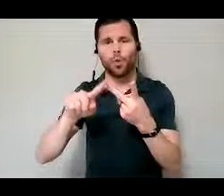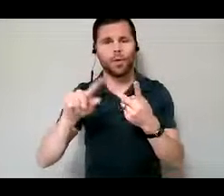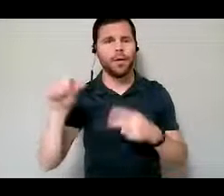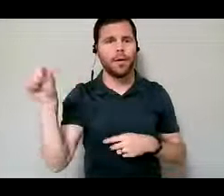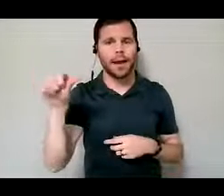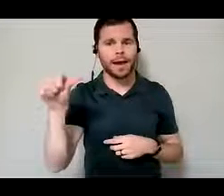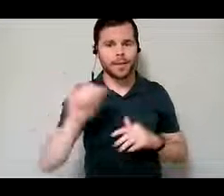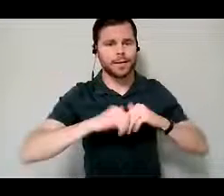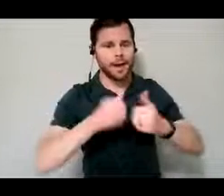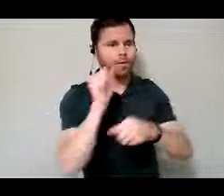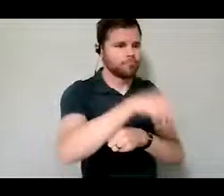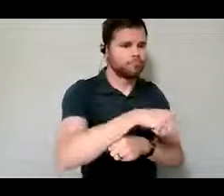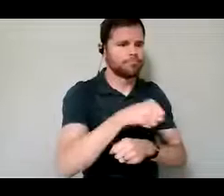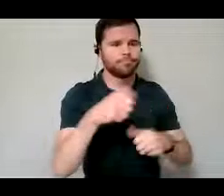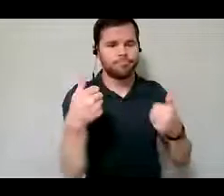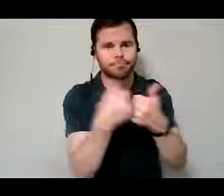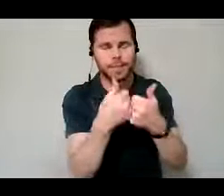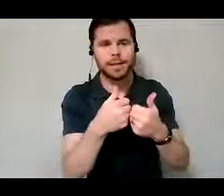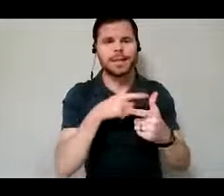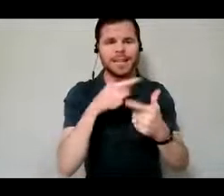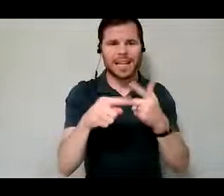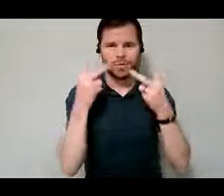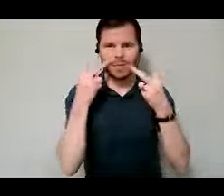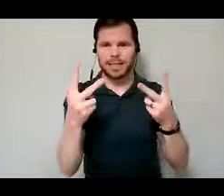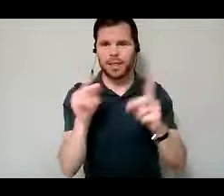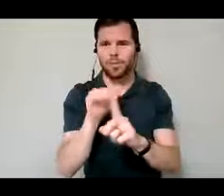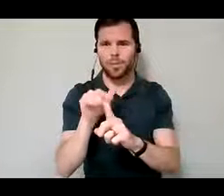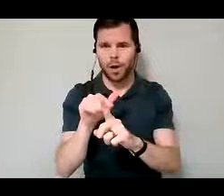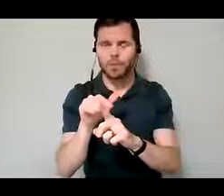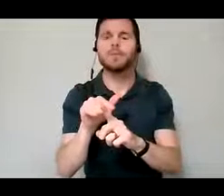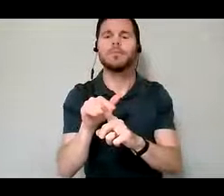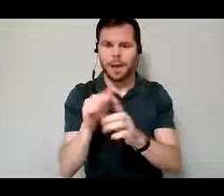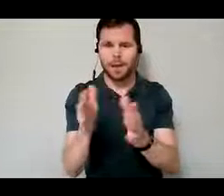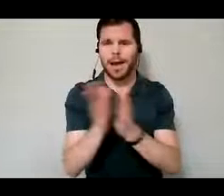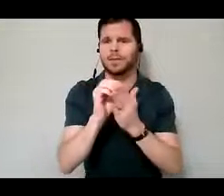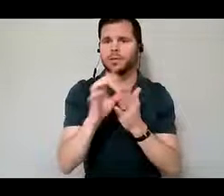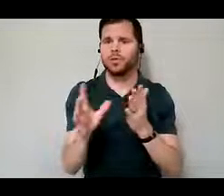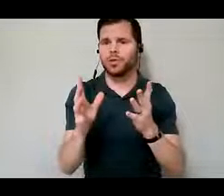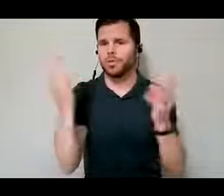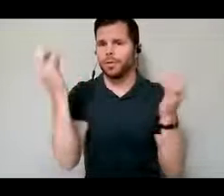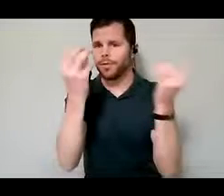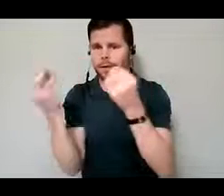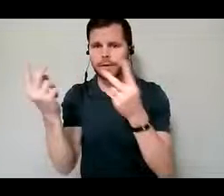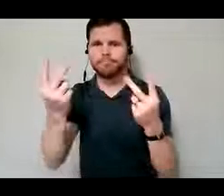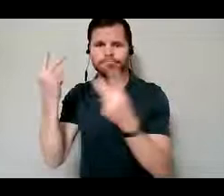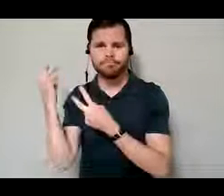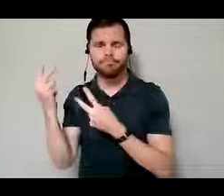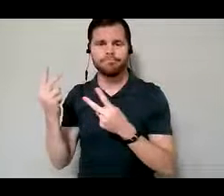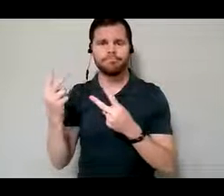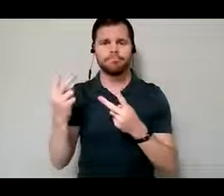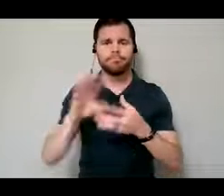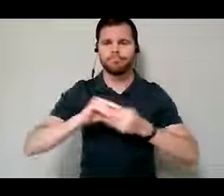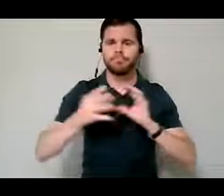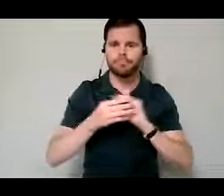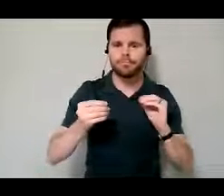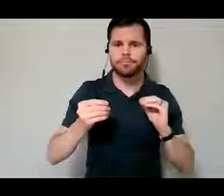then there's these little prompts that you can see. And it asks them to reflect on whatever the story is, and how they can relate to it, or what they